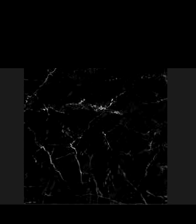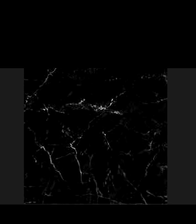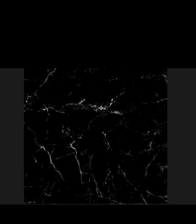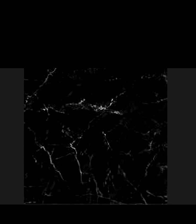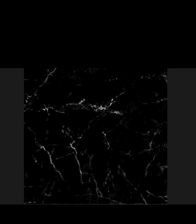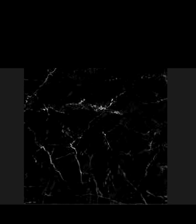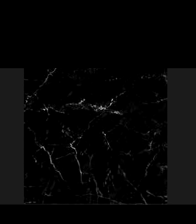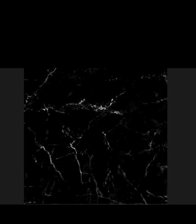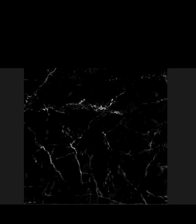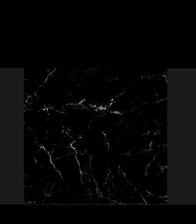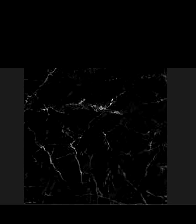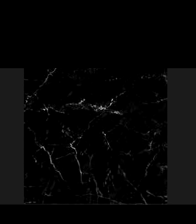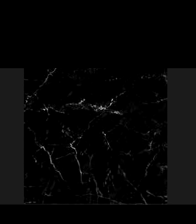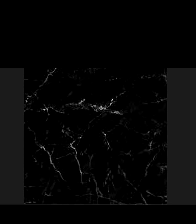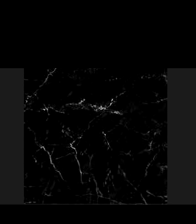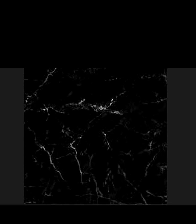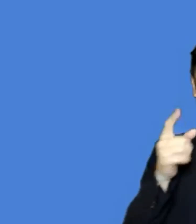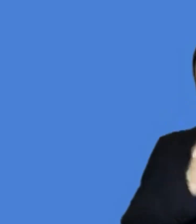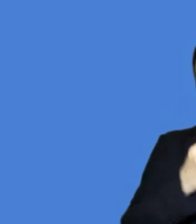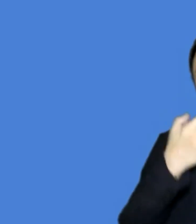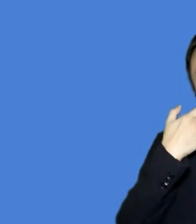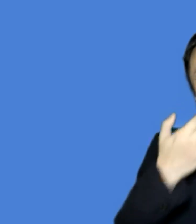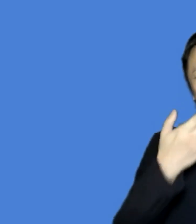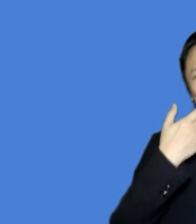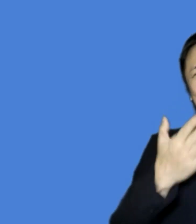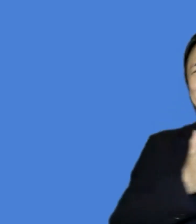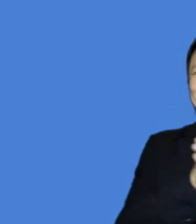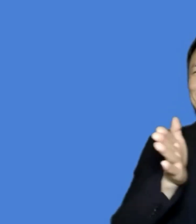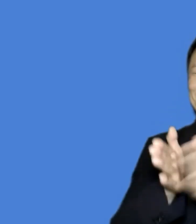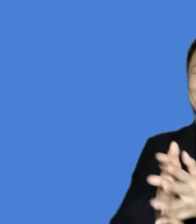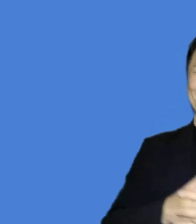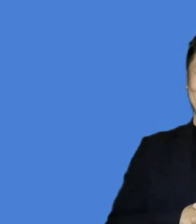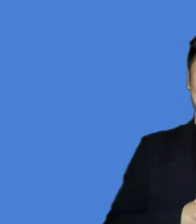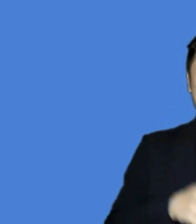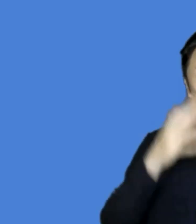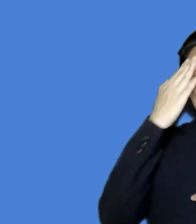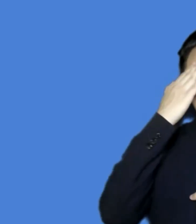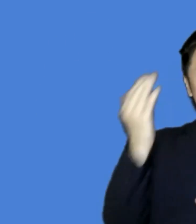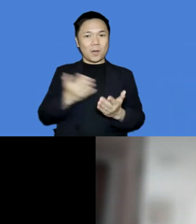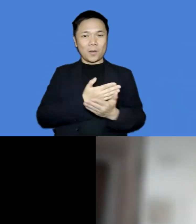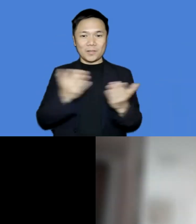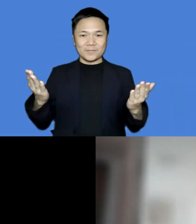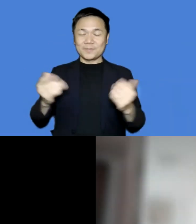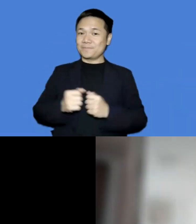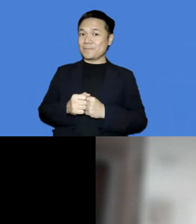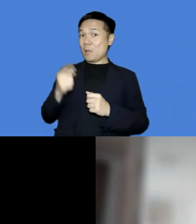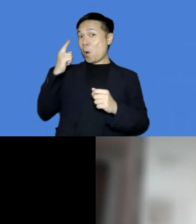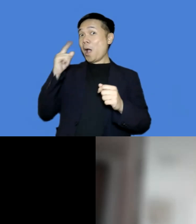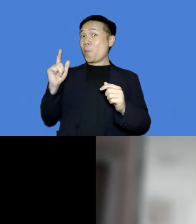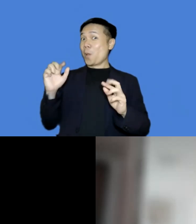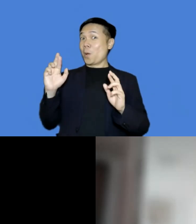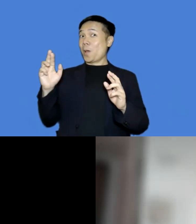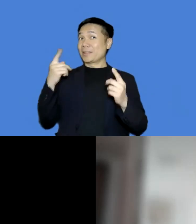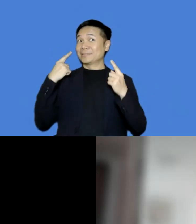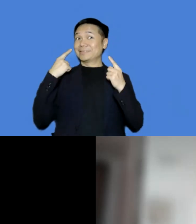correct? So thank you for sharing that information as well. And I'm sure everybody is looking forward